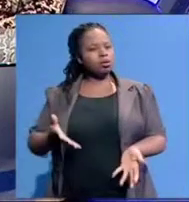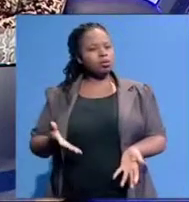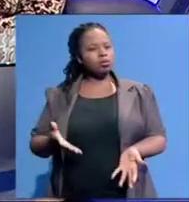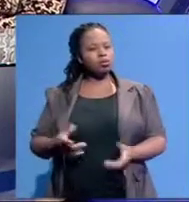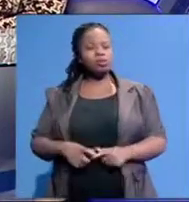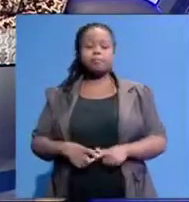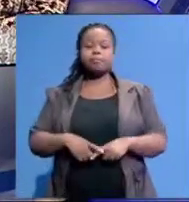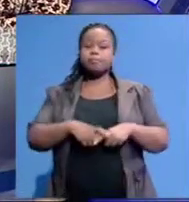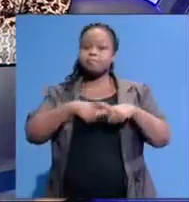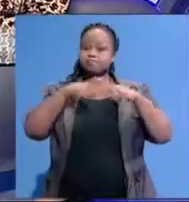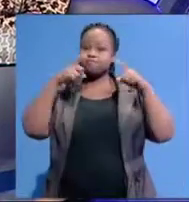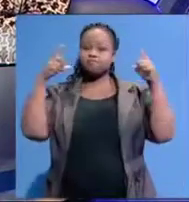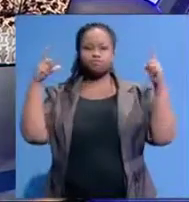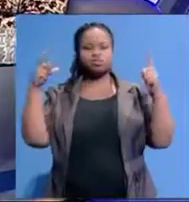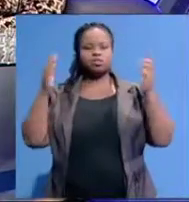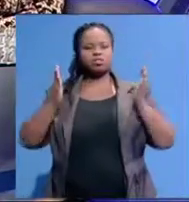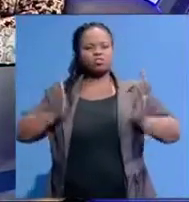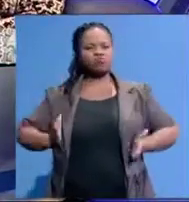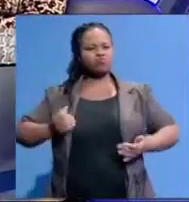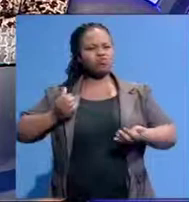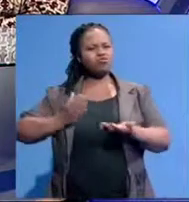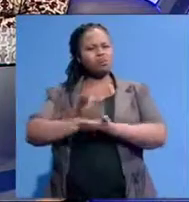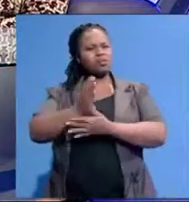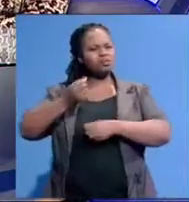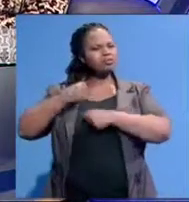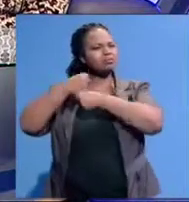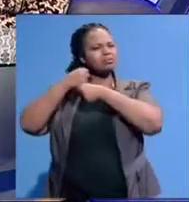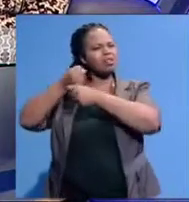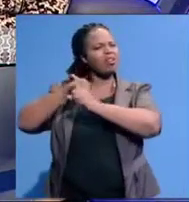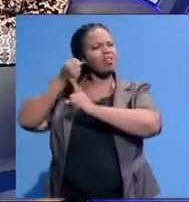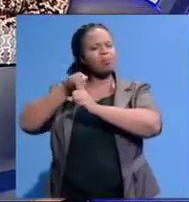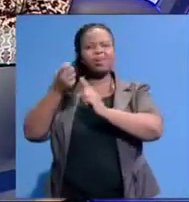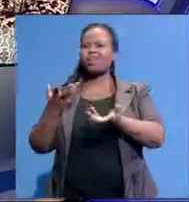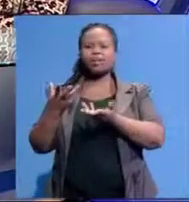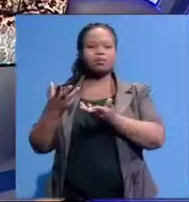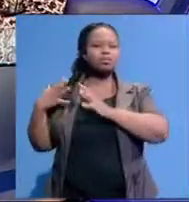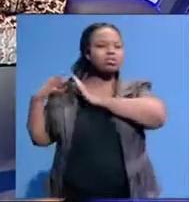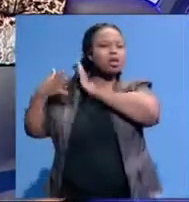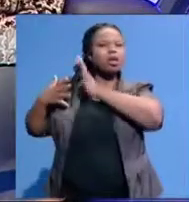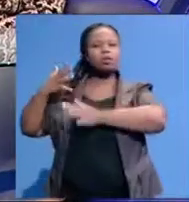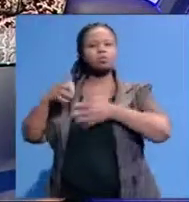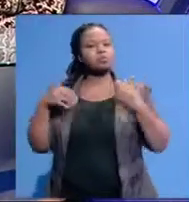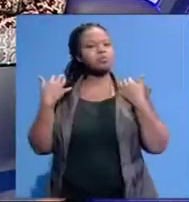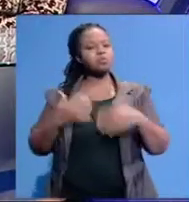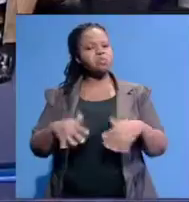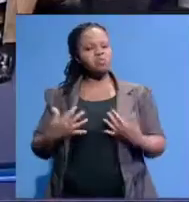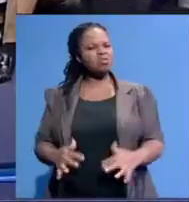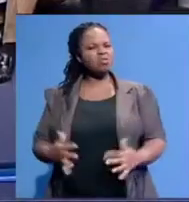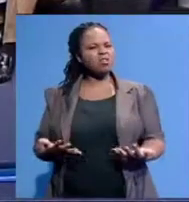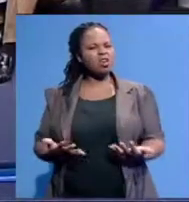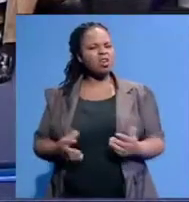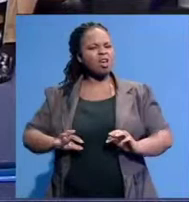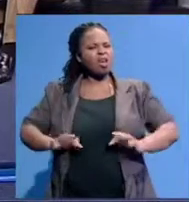human rights campaign in the known world, in known history. How did it gain